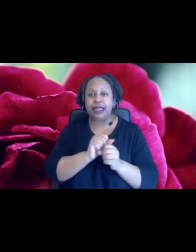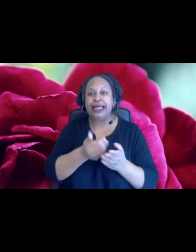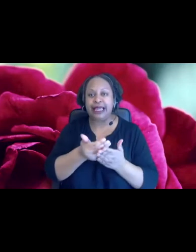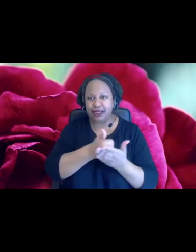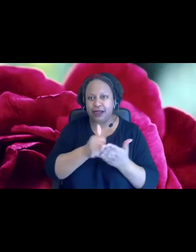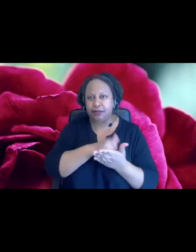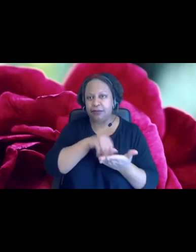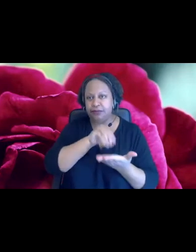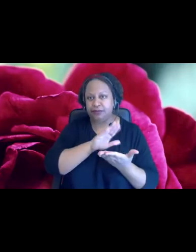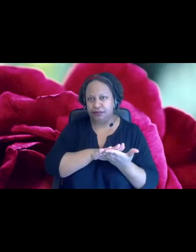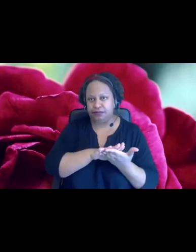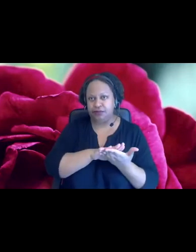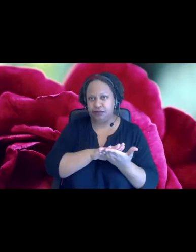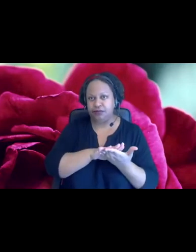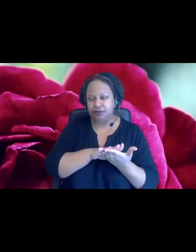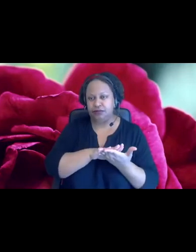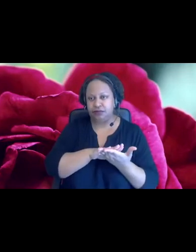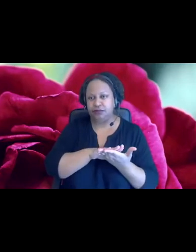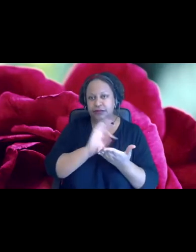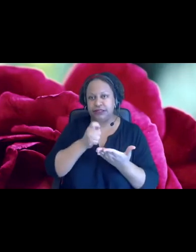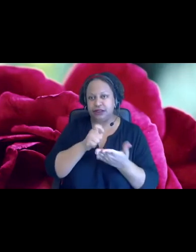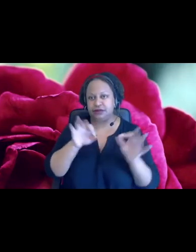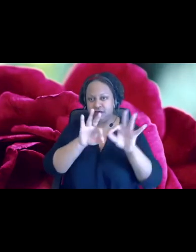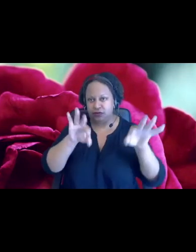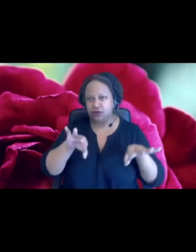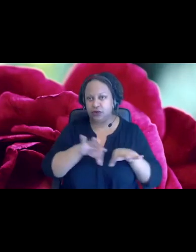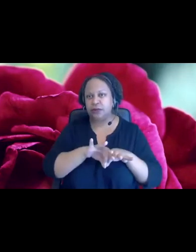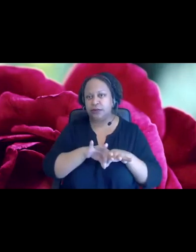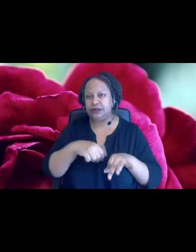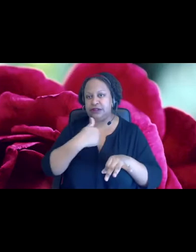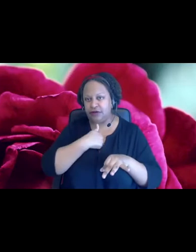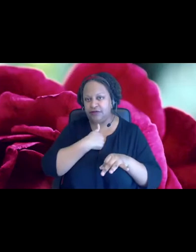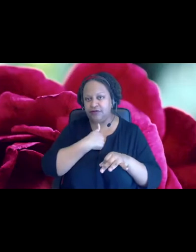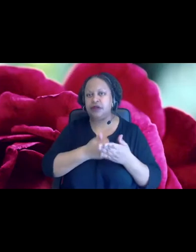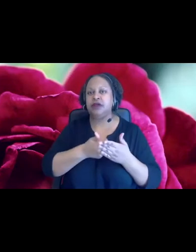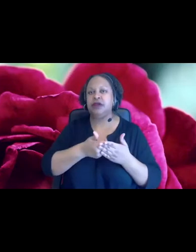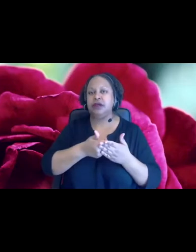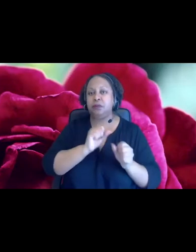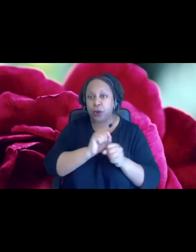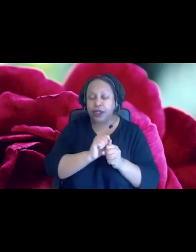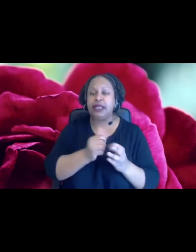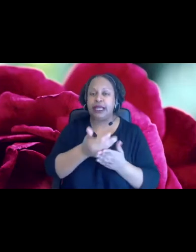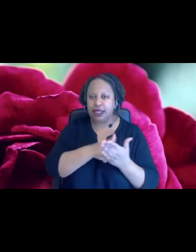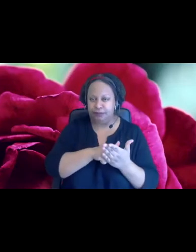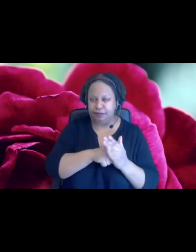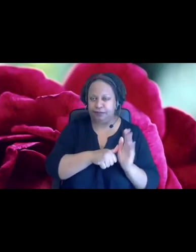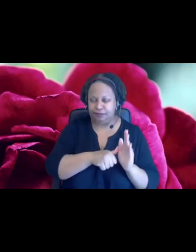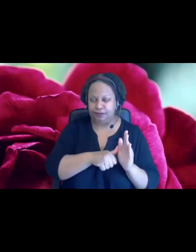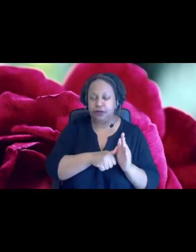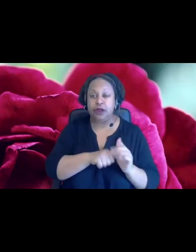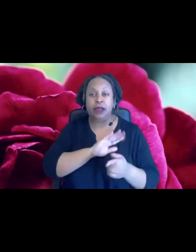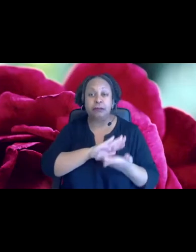on your tax return as part of your self-employed income. The tricky part